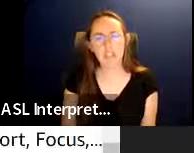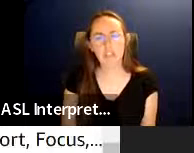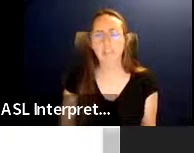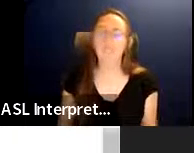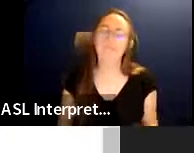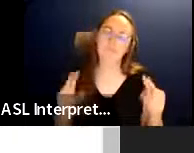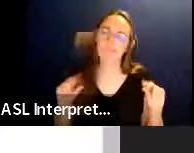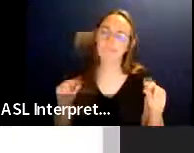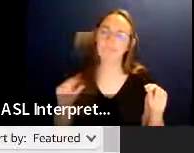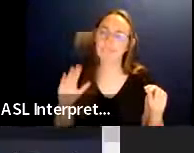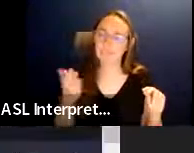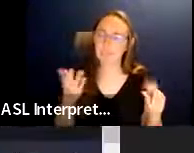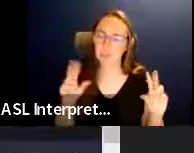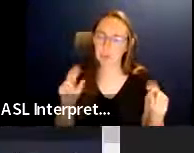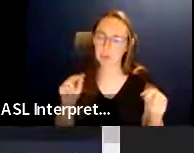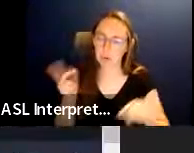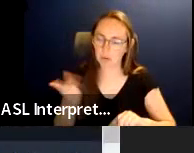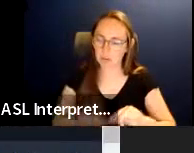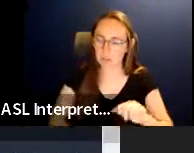Nope.